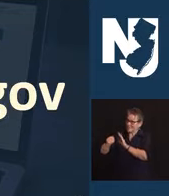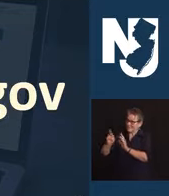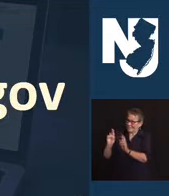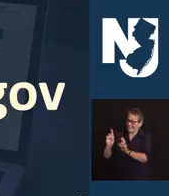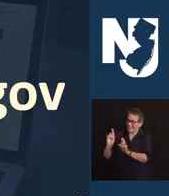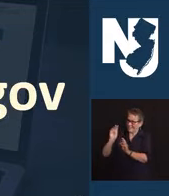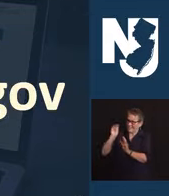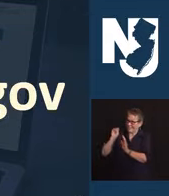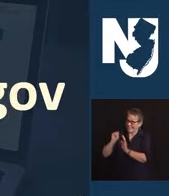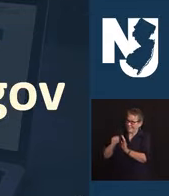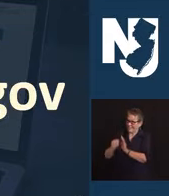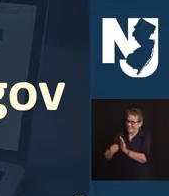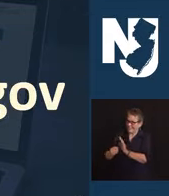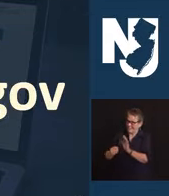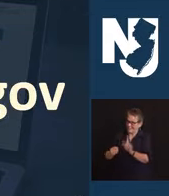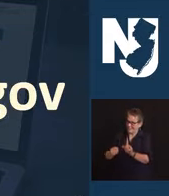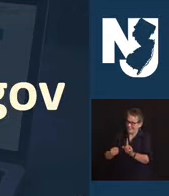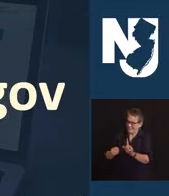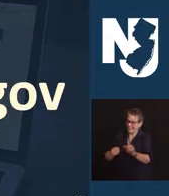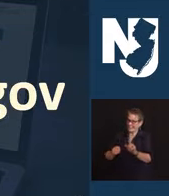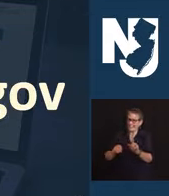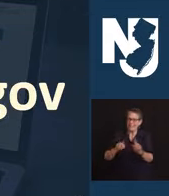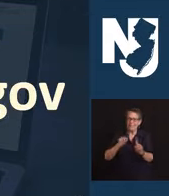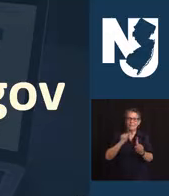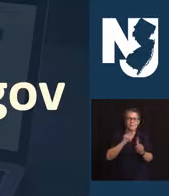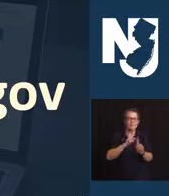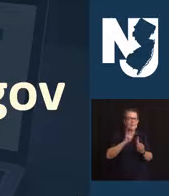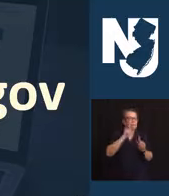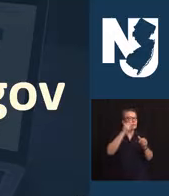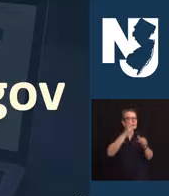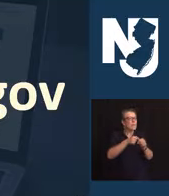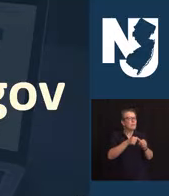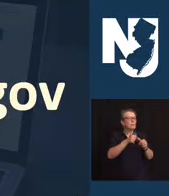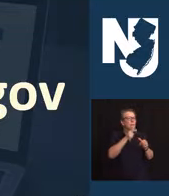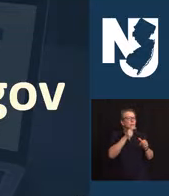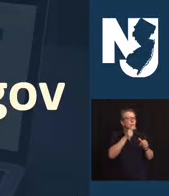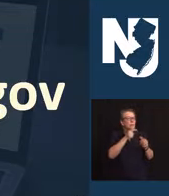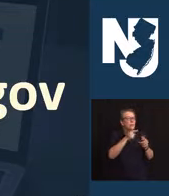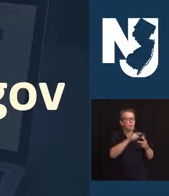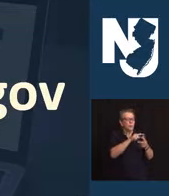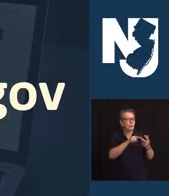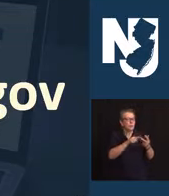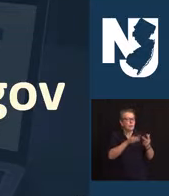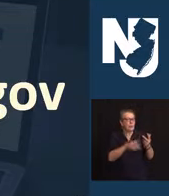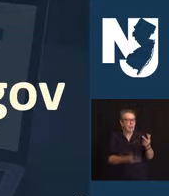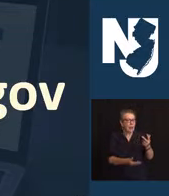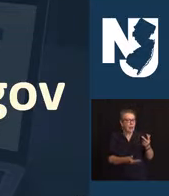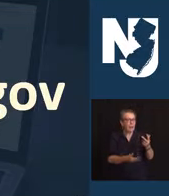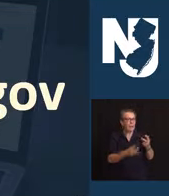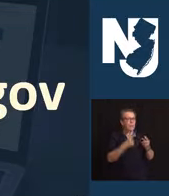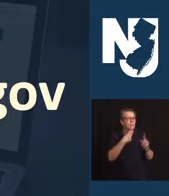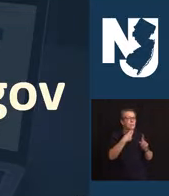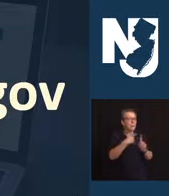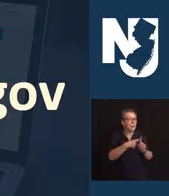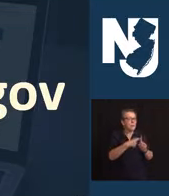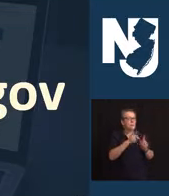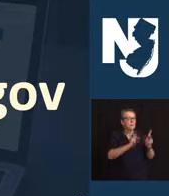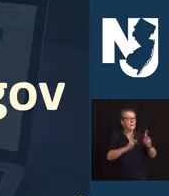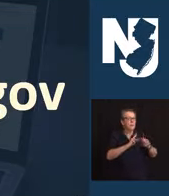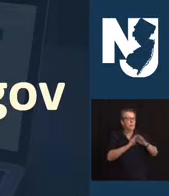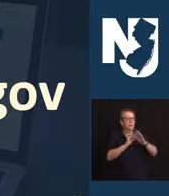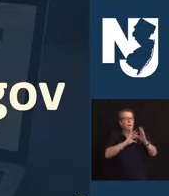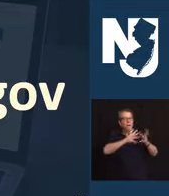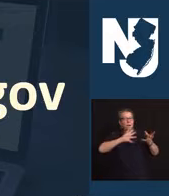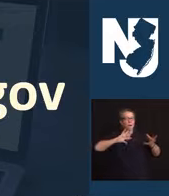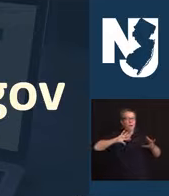and months against this pandemic, we must always pause to remember those who we have lost. We are carrying